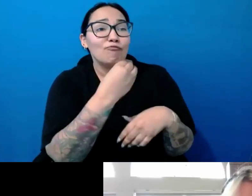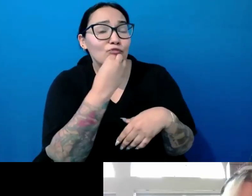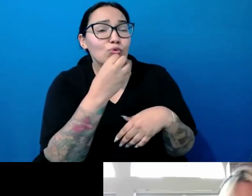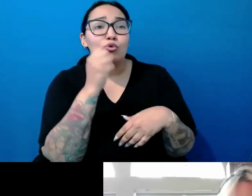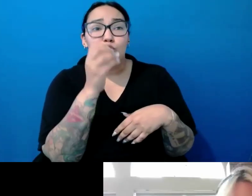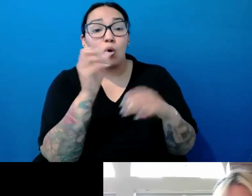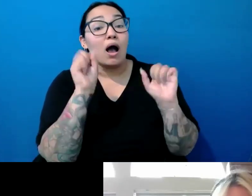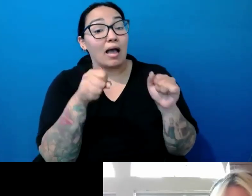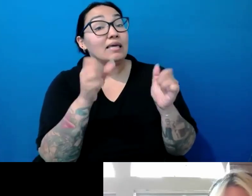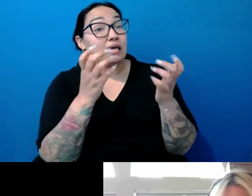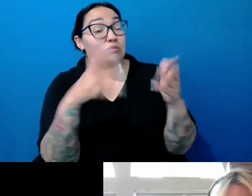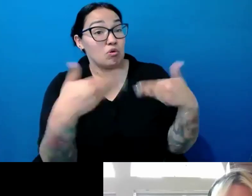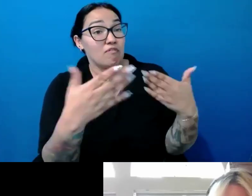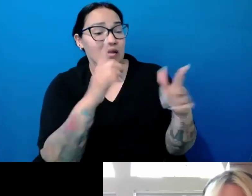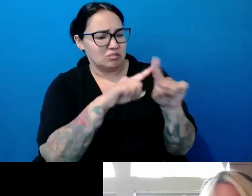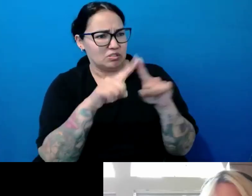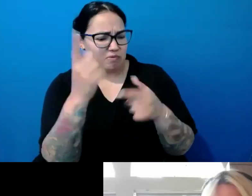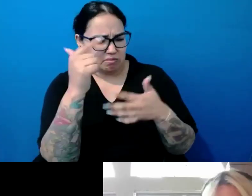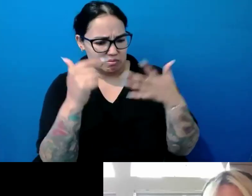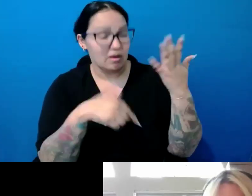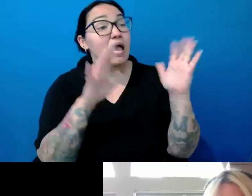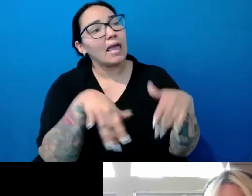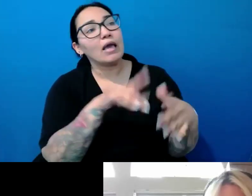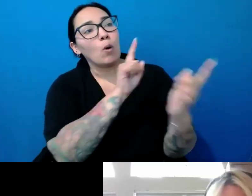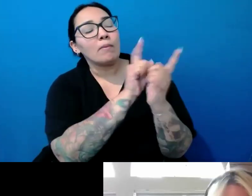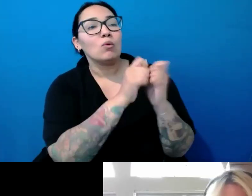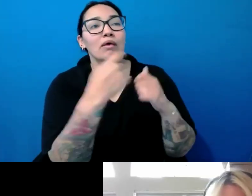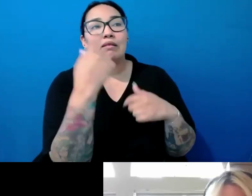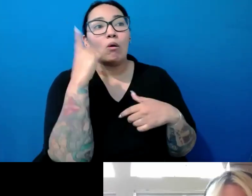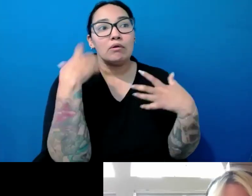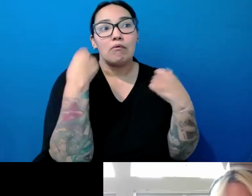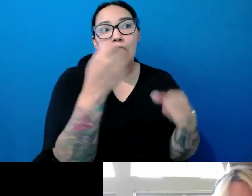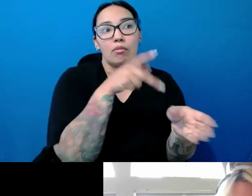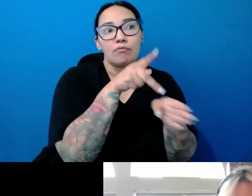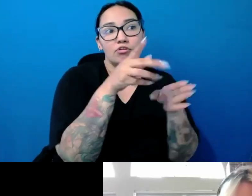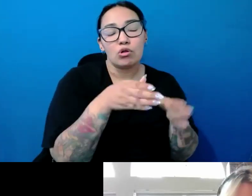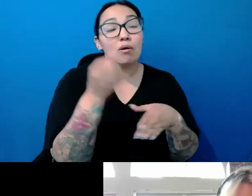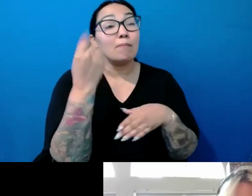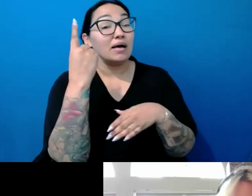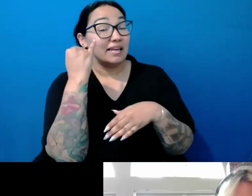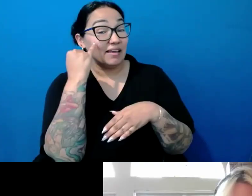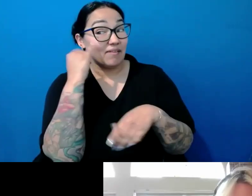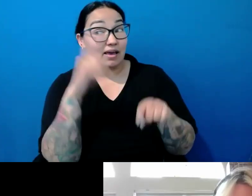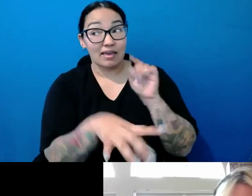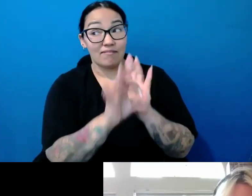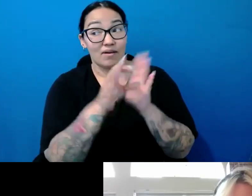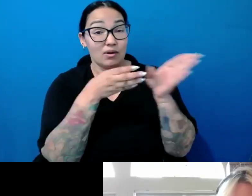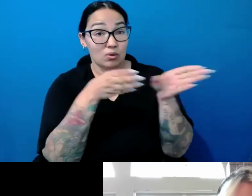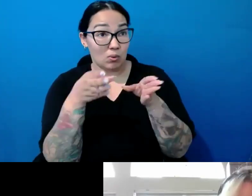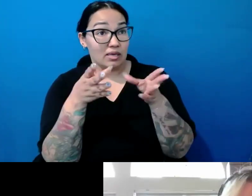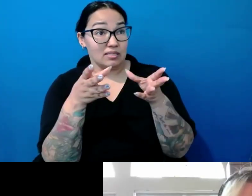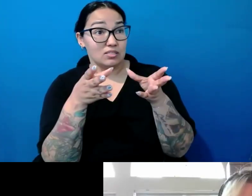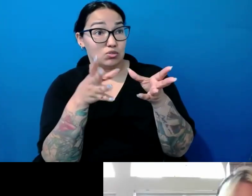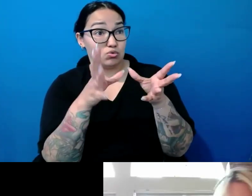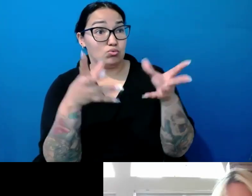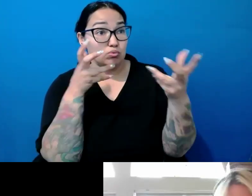can give them all sorts of things. I can even say, go meet with a mental health professional. But if I don't find ways to meet the basic needs, they're